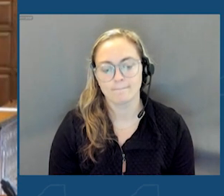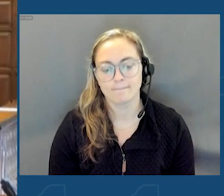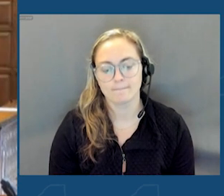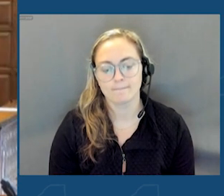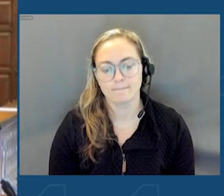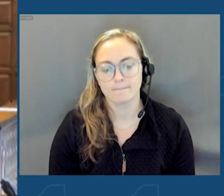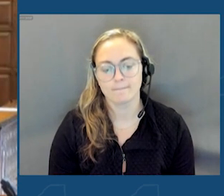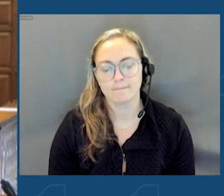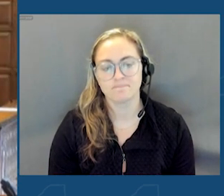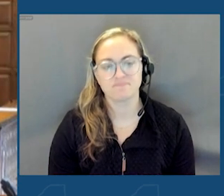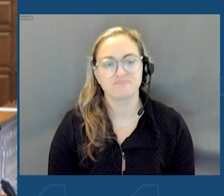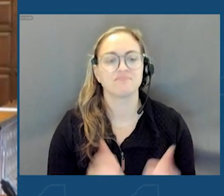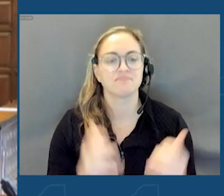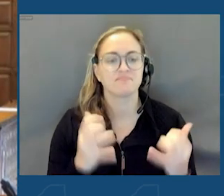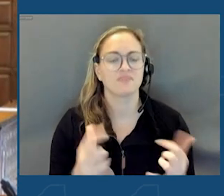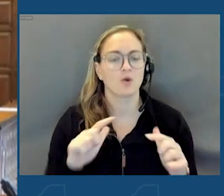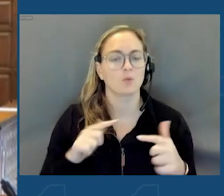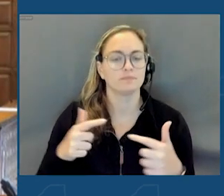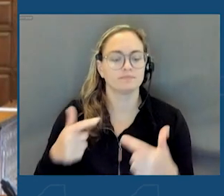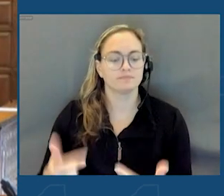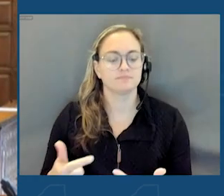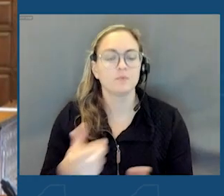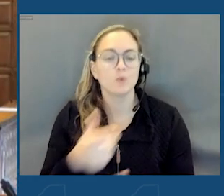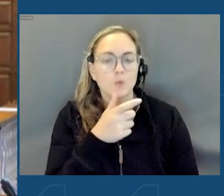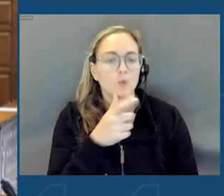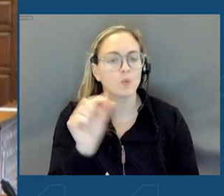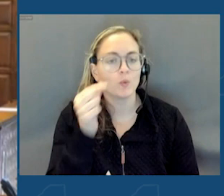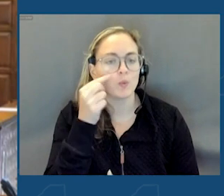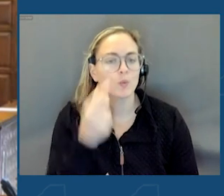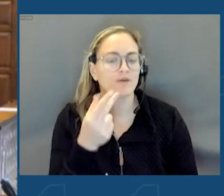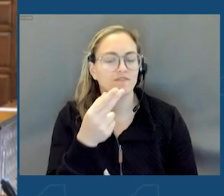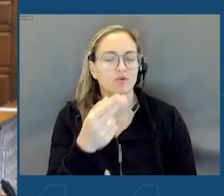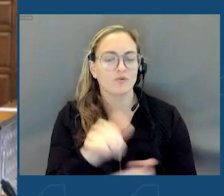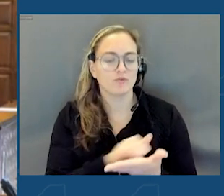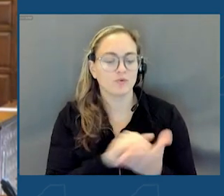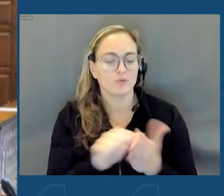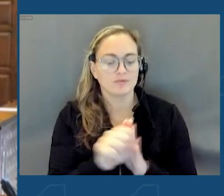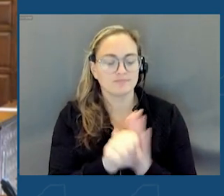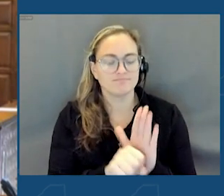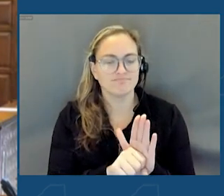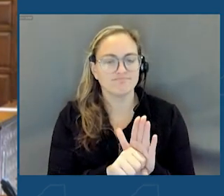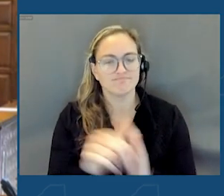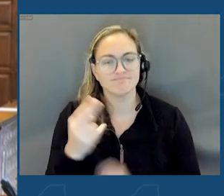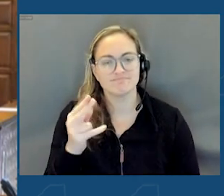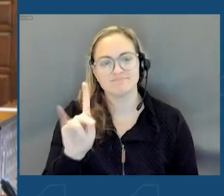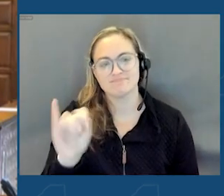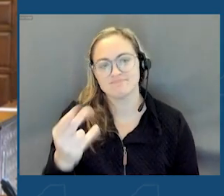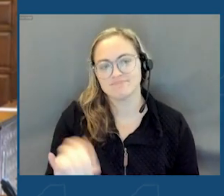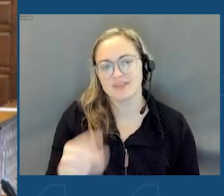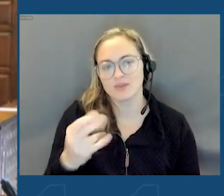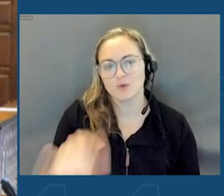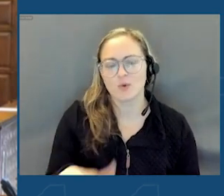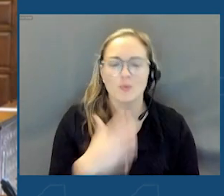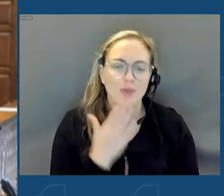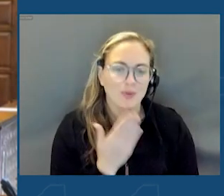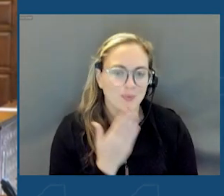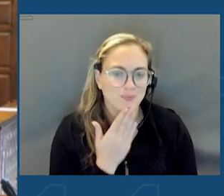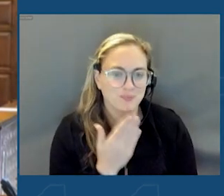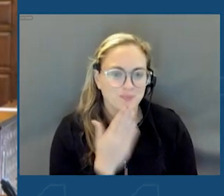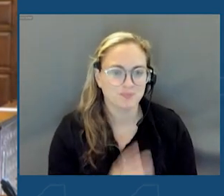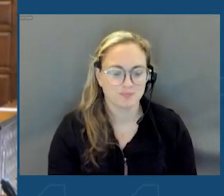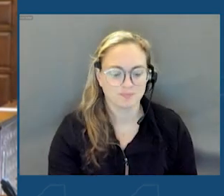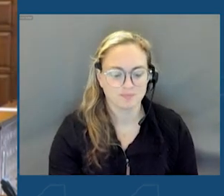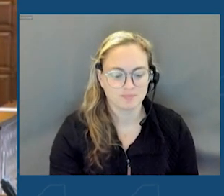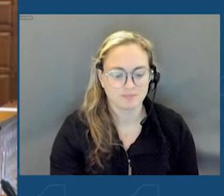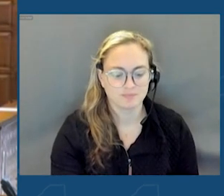And now I'm going to turn things over to the great governor of the great state of New York, the Honorable Kathy Hochul. Thank you. Thank you, John.